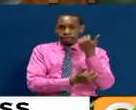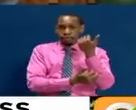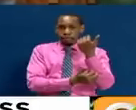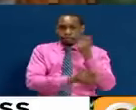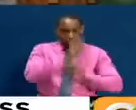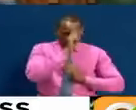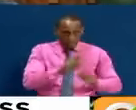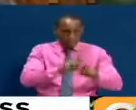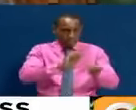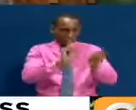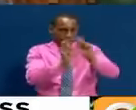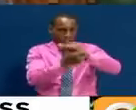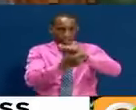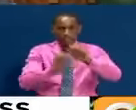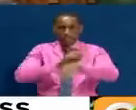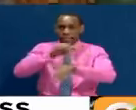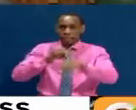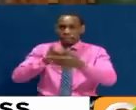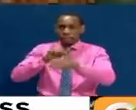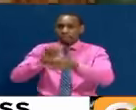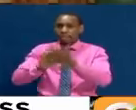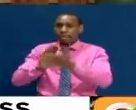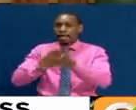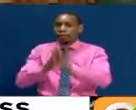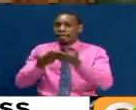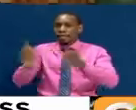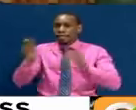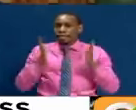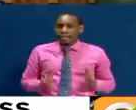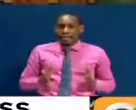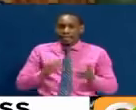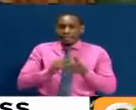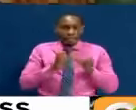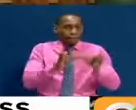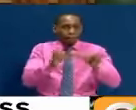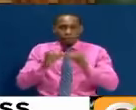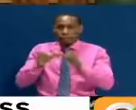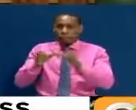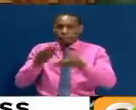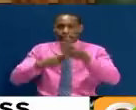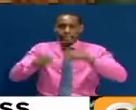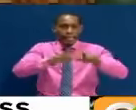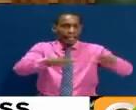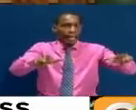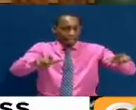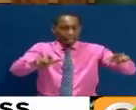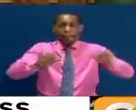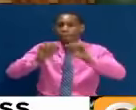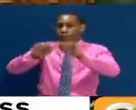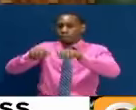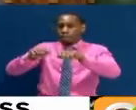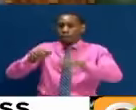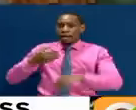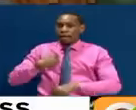and transition our nation into an era where no Kenyan should be forced to sell their land in order